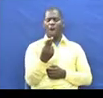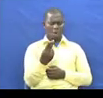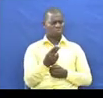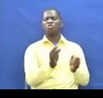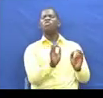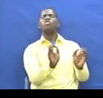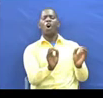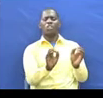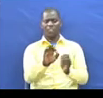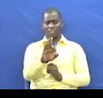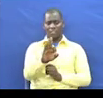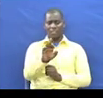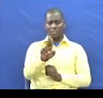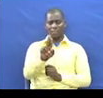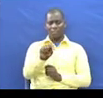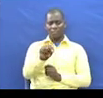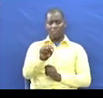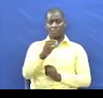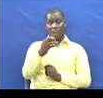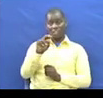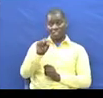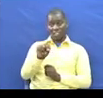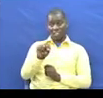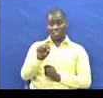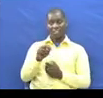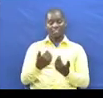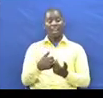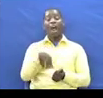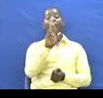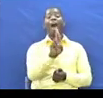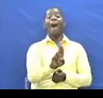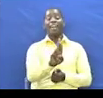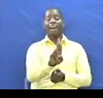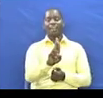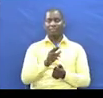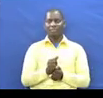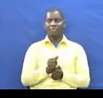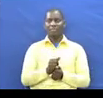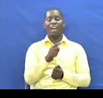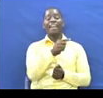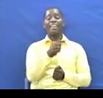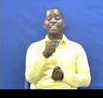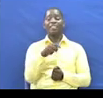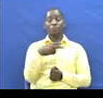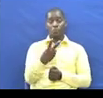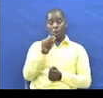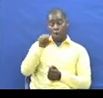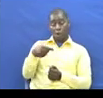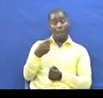or not functions. We have this was the first one here. You have the second here, are